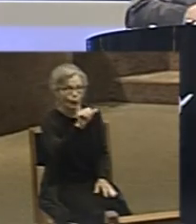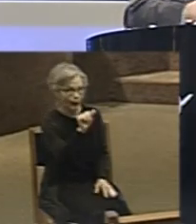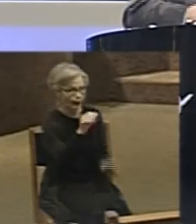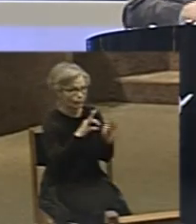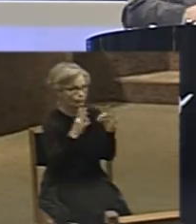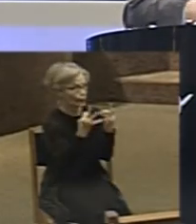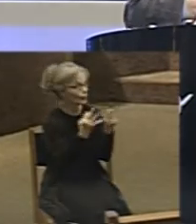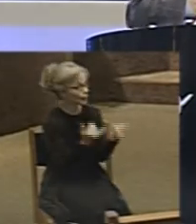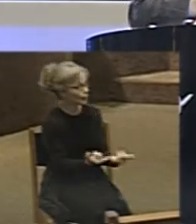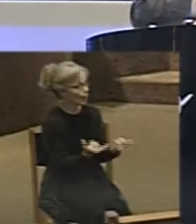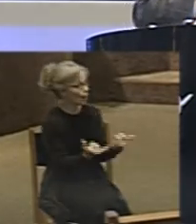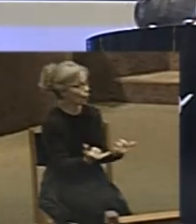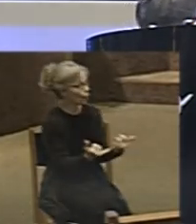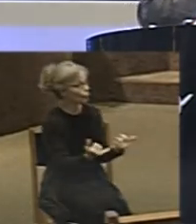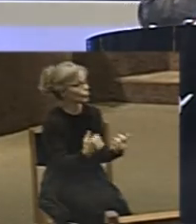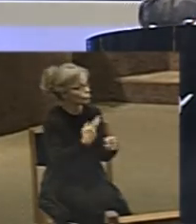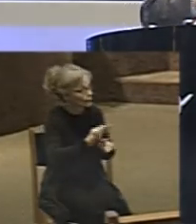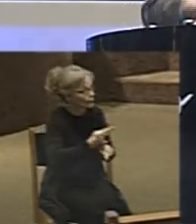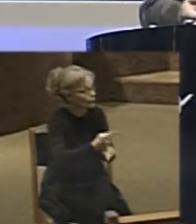now, carefully